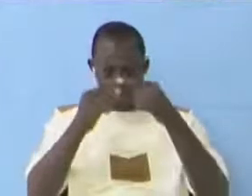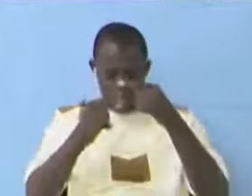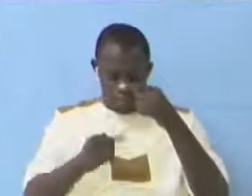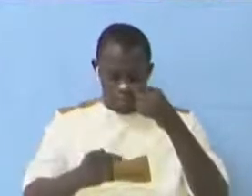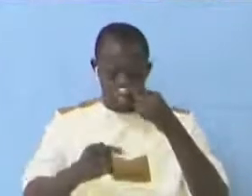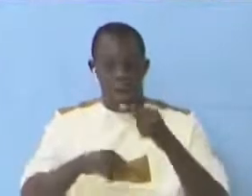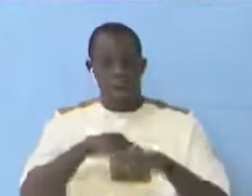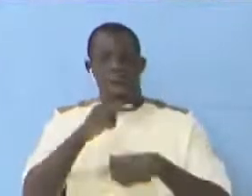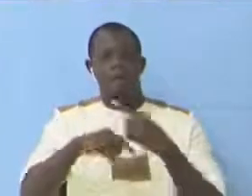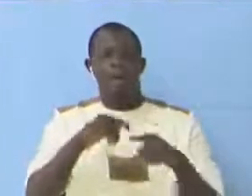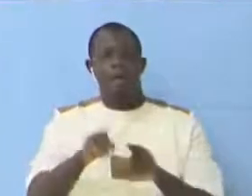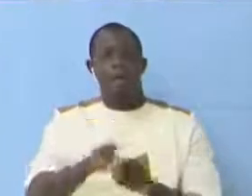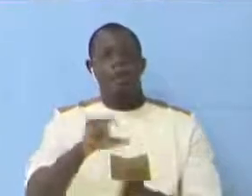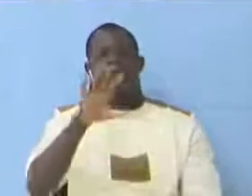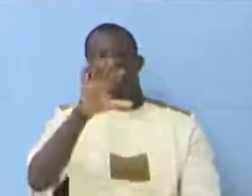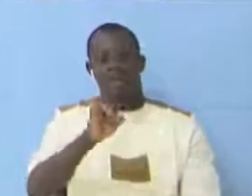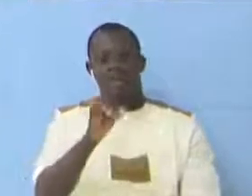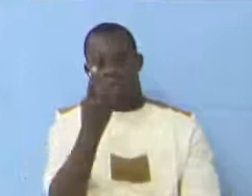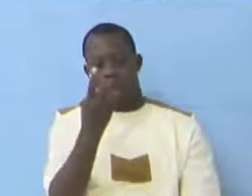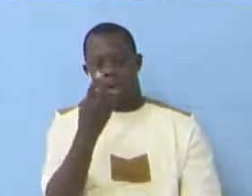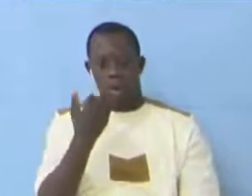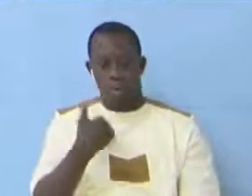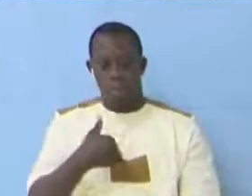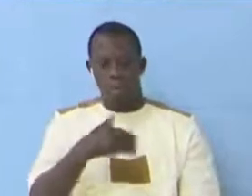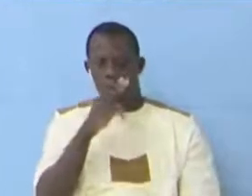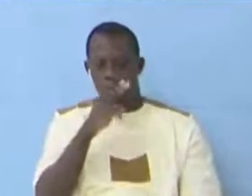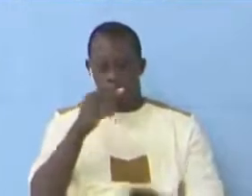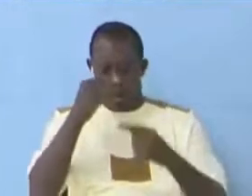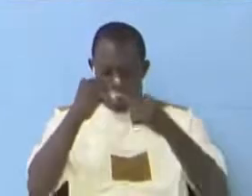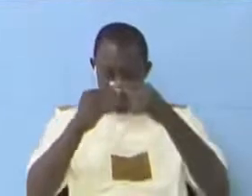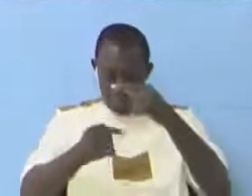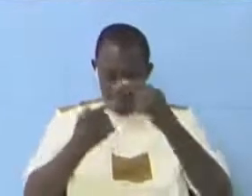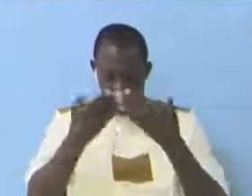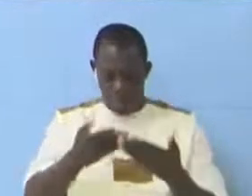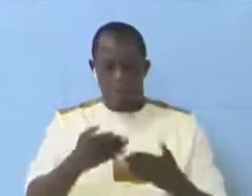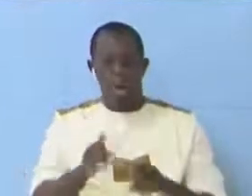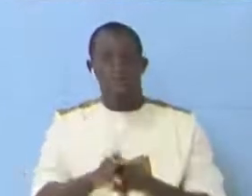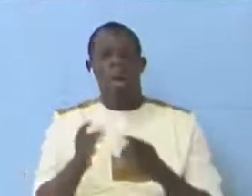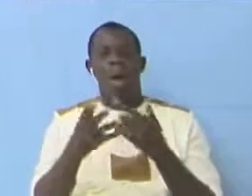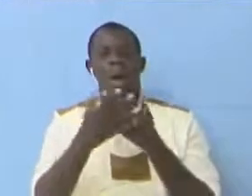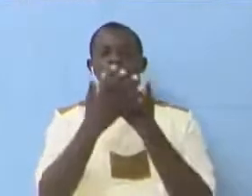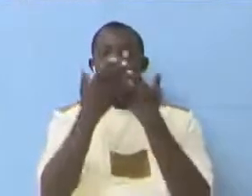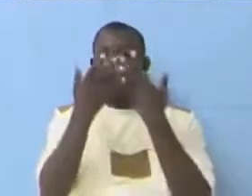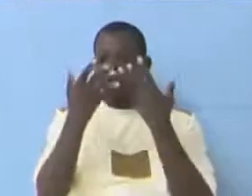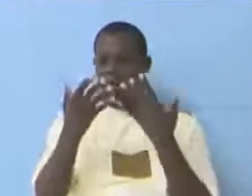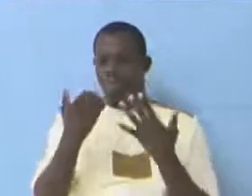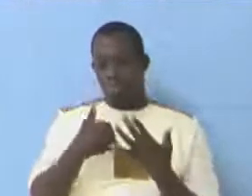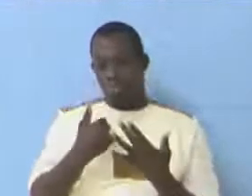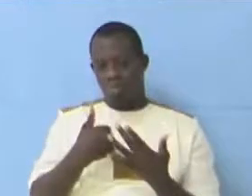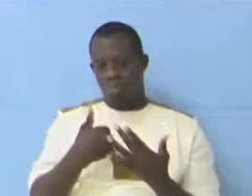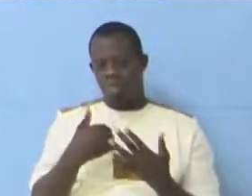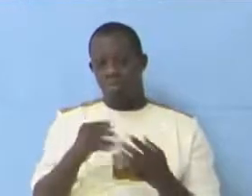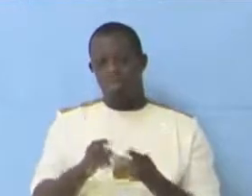of the 51 people listed here. How many